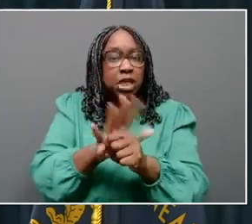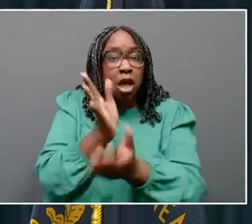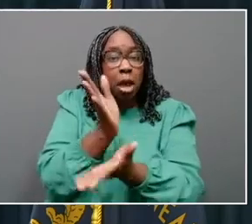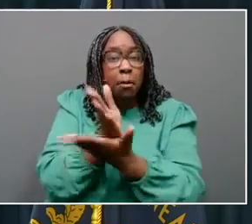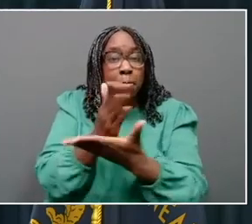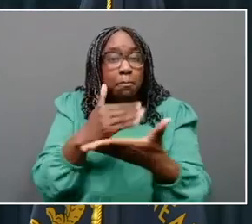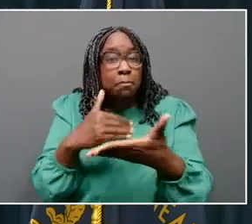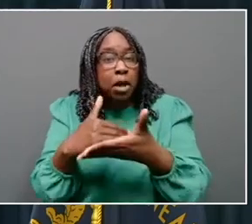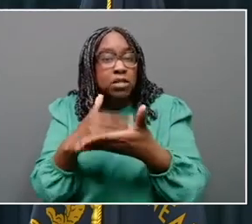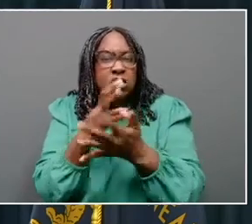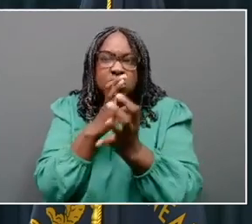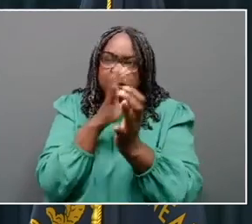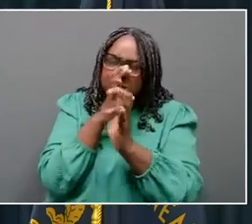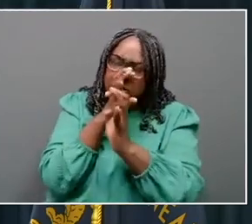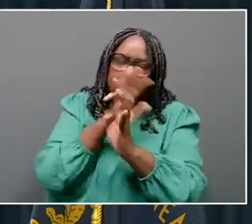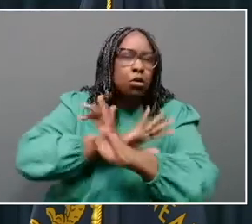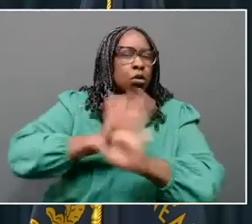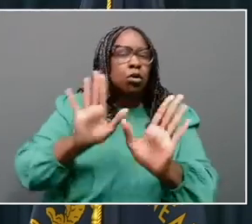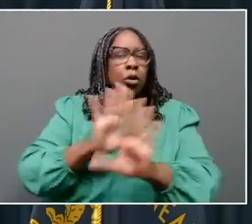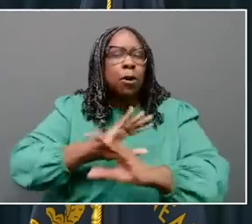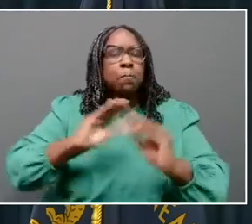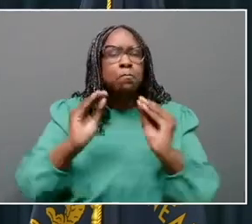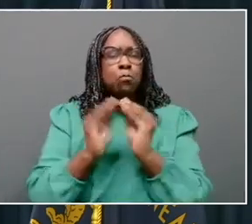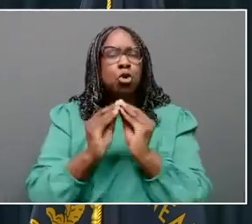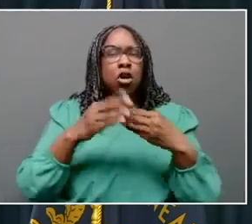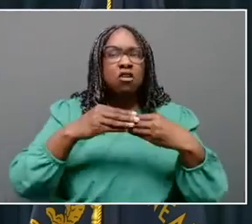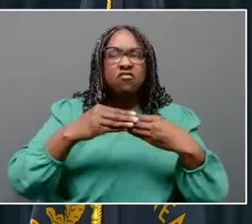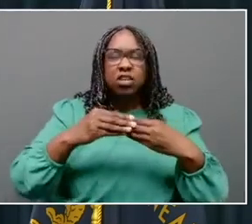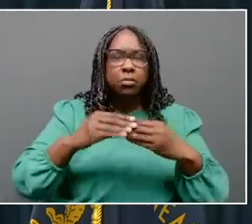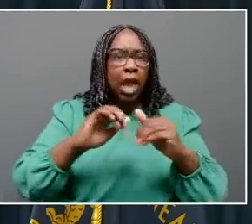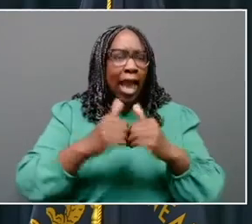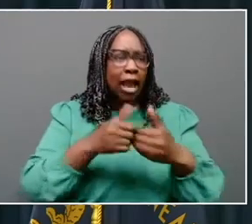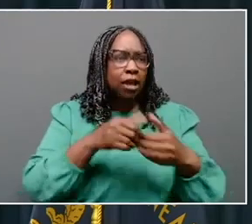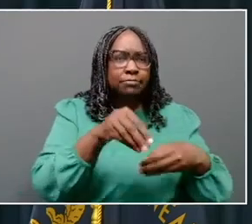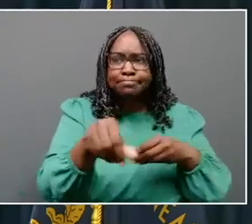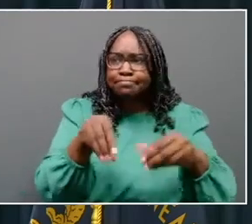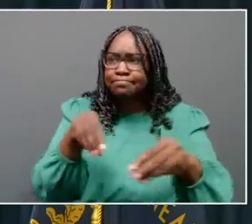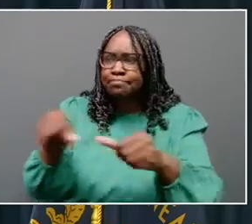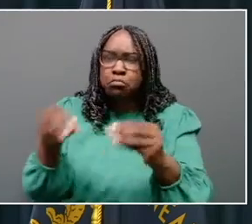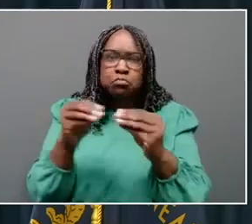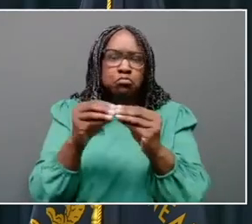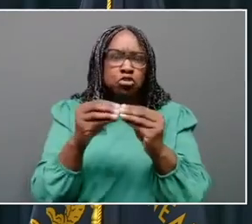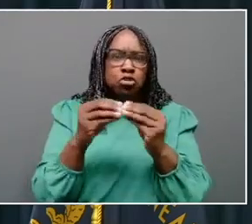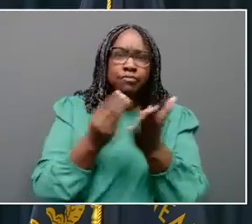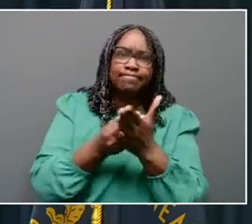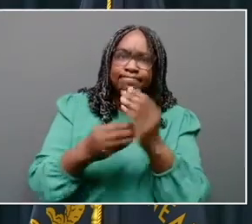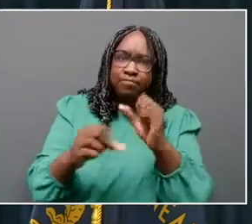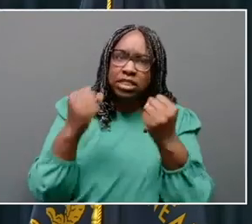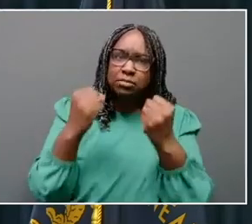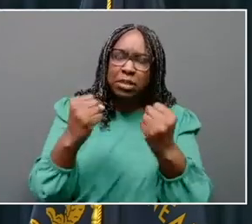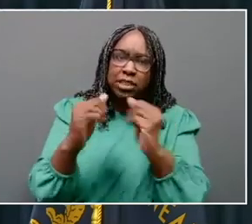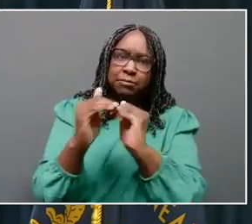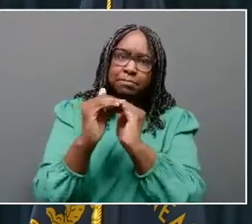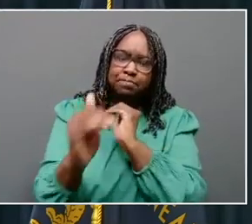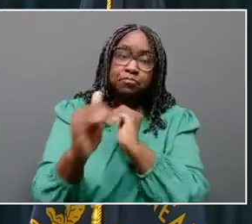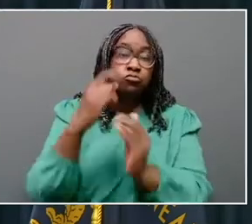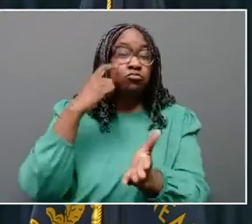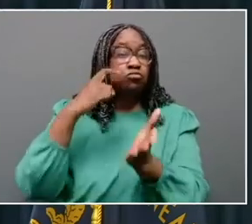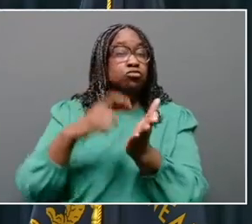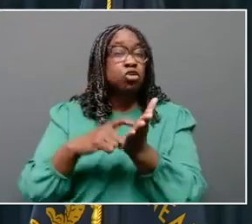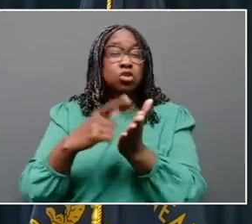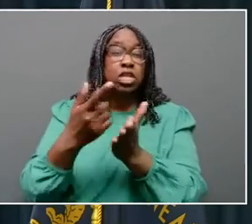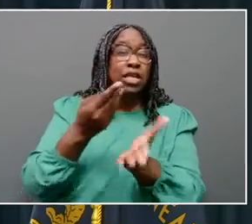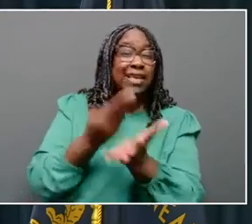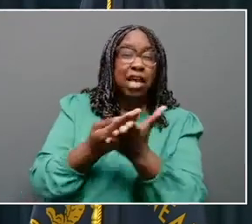and long-term financial stability. The report also highlighted Kentucky's strong economic trends, emphasizing continued investment